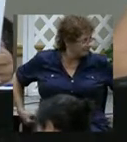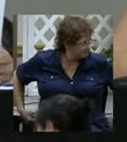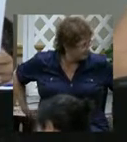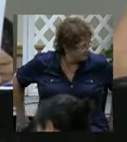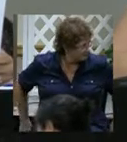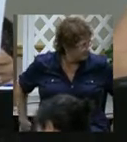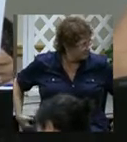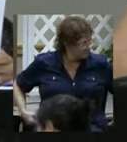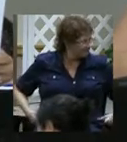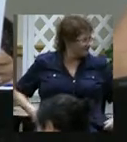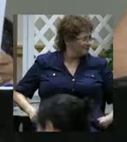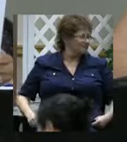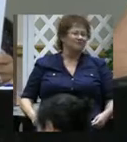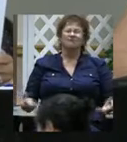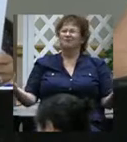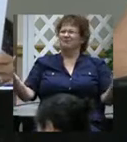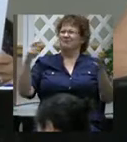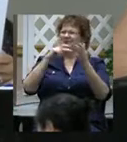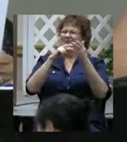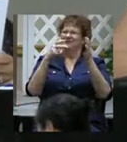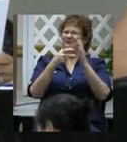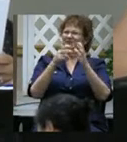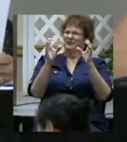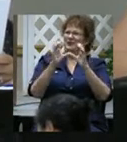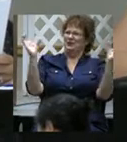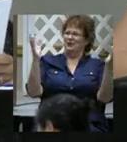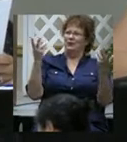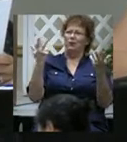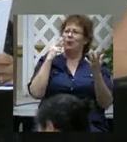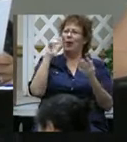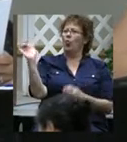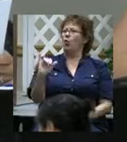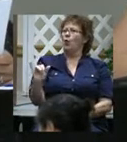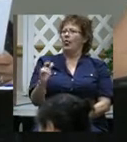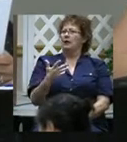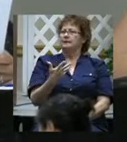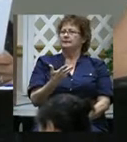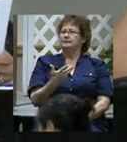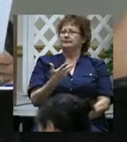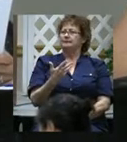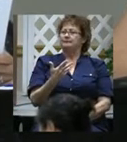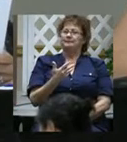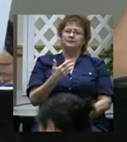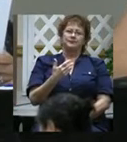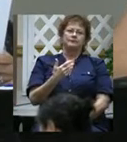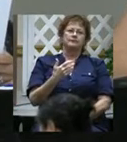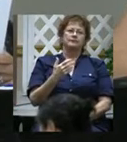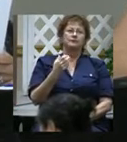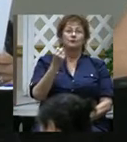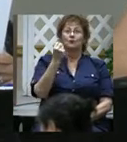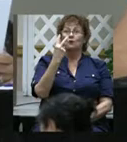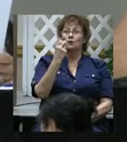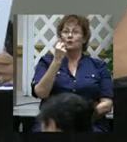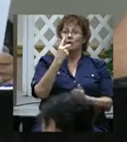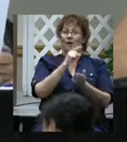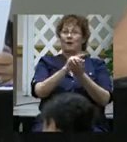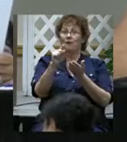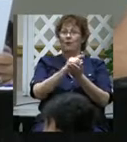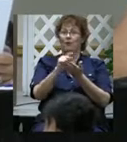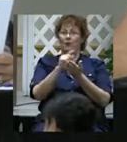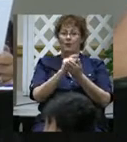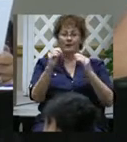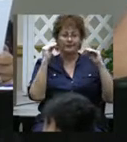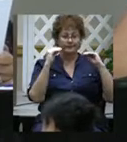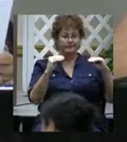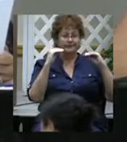So what does the training and certification process looks like? It's a 12-week online